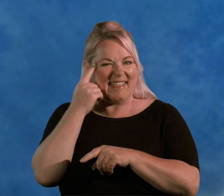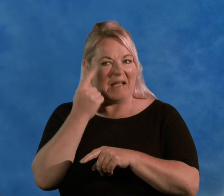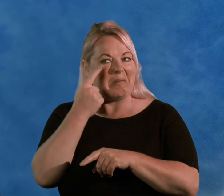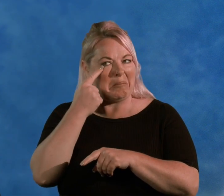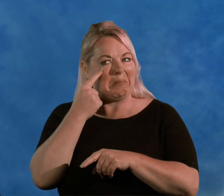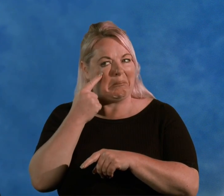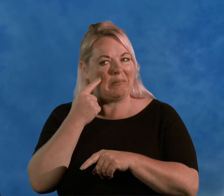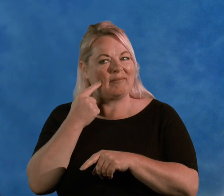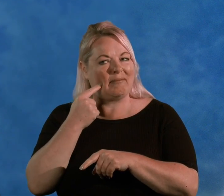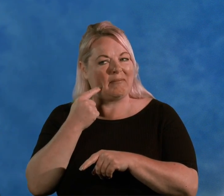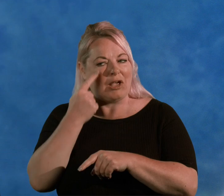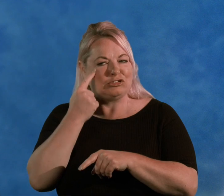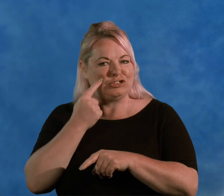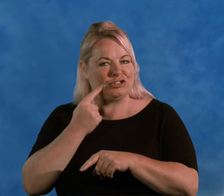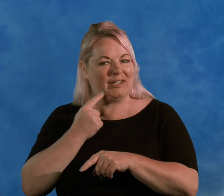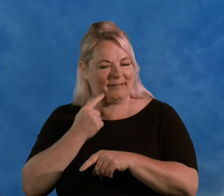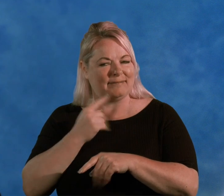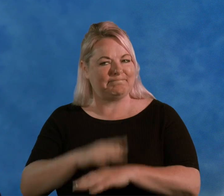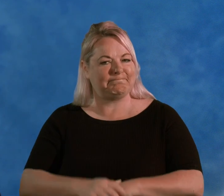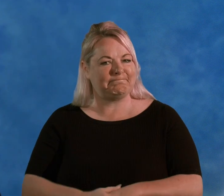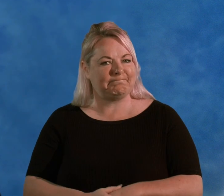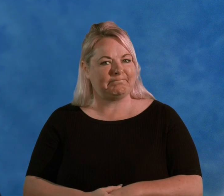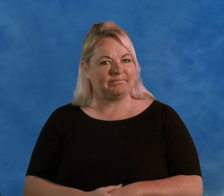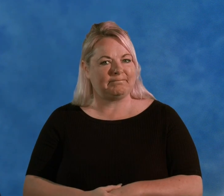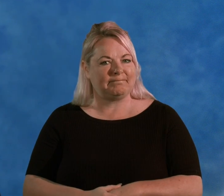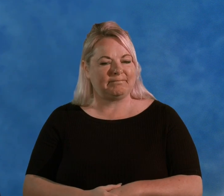tear ran down my cheek.